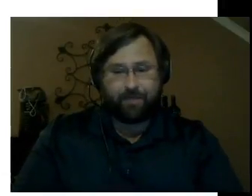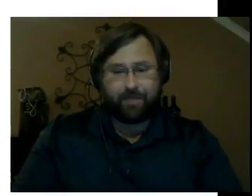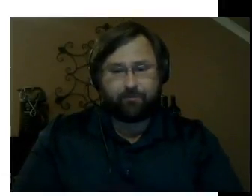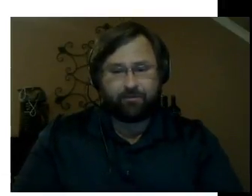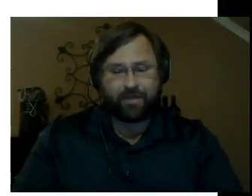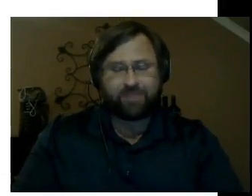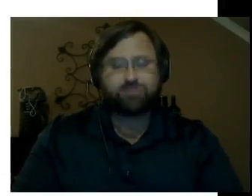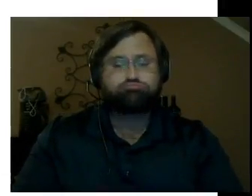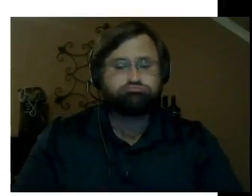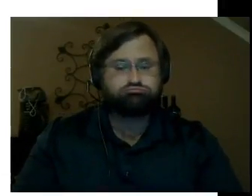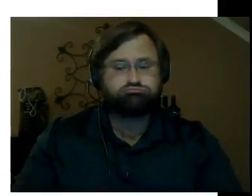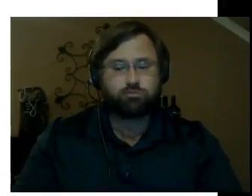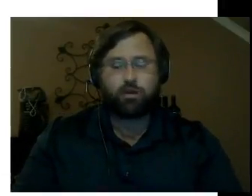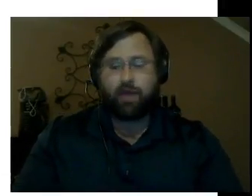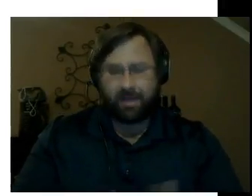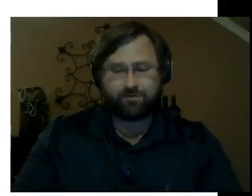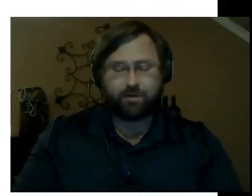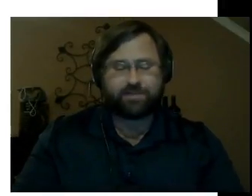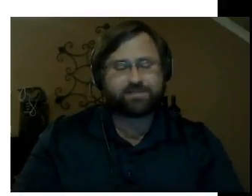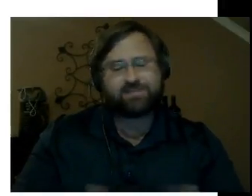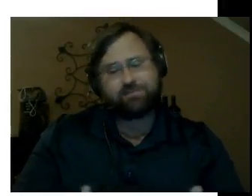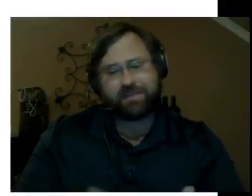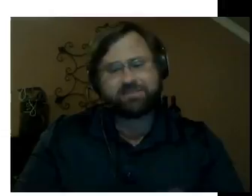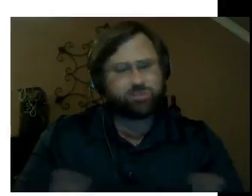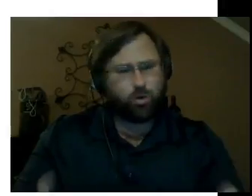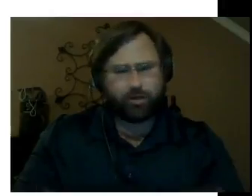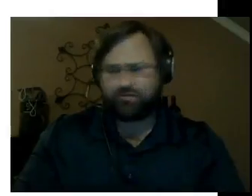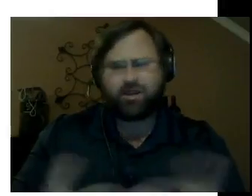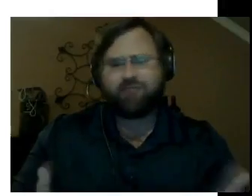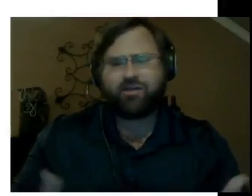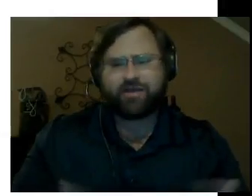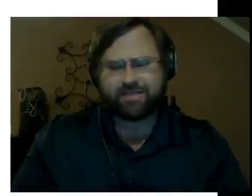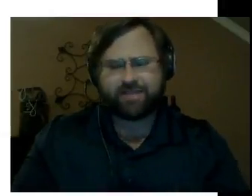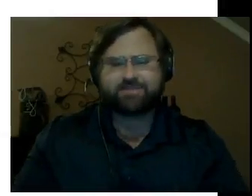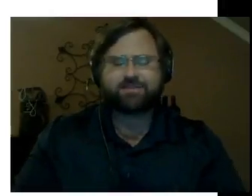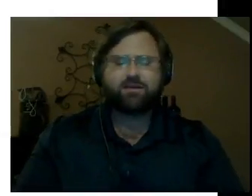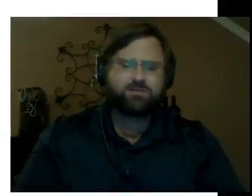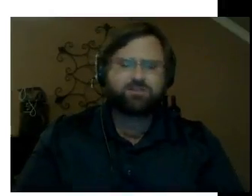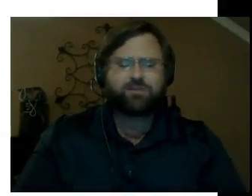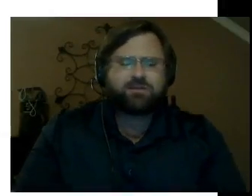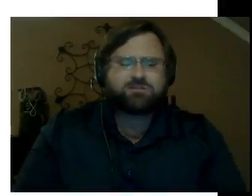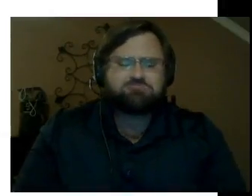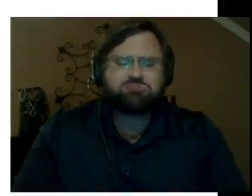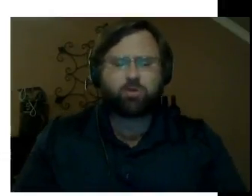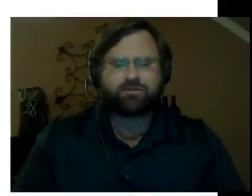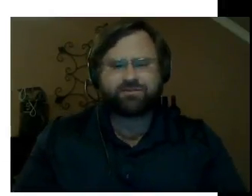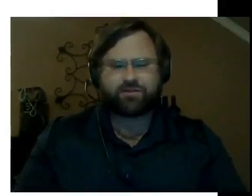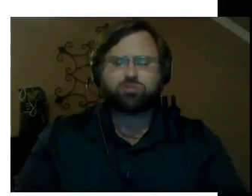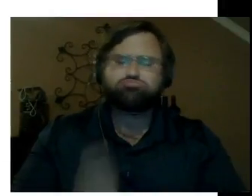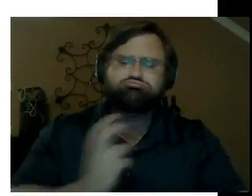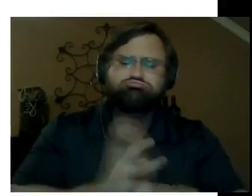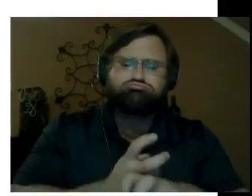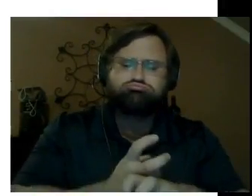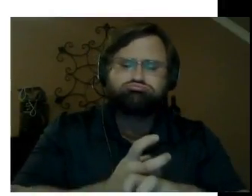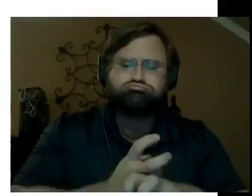The MM face, as we've already discussed, means sort of, not very intense. So something's sort of